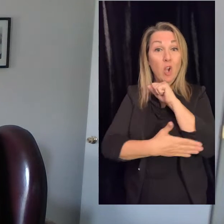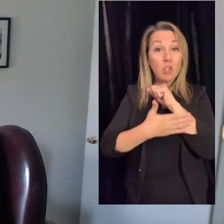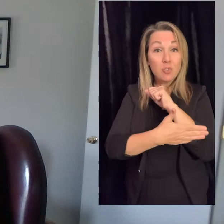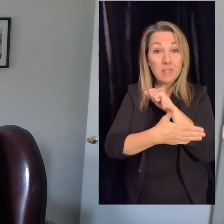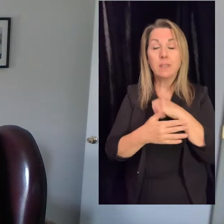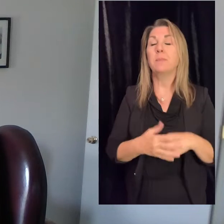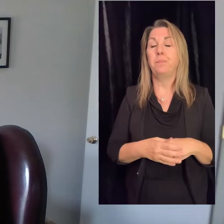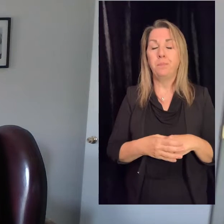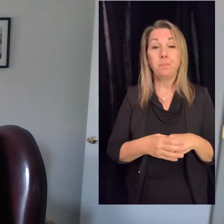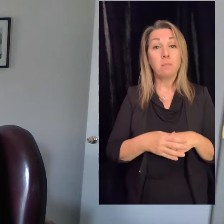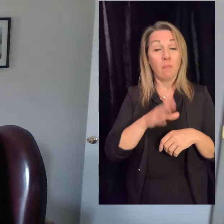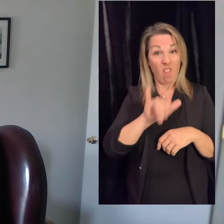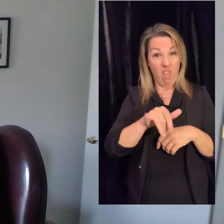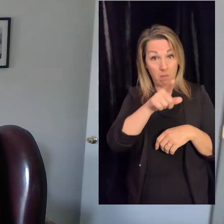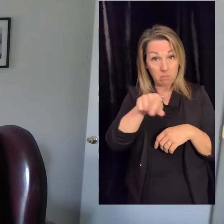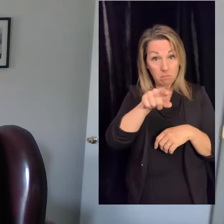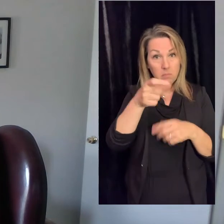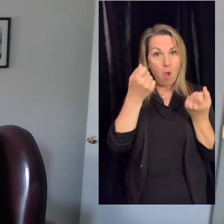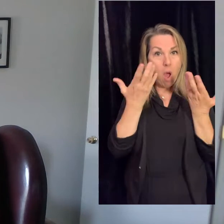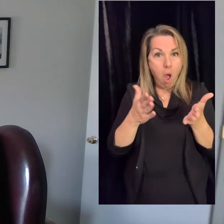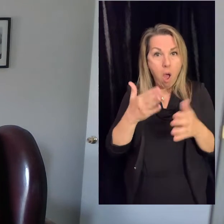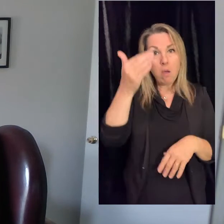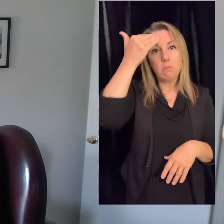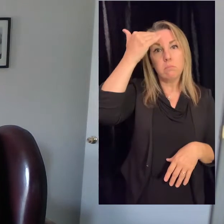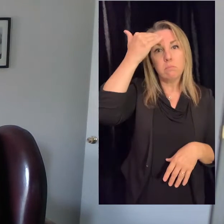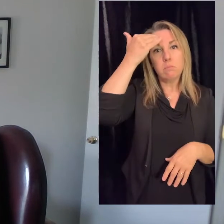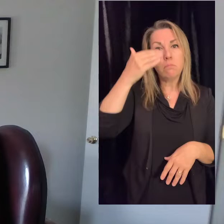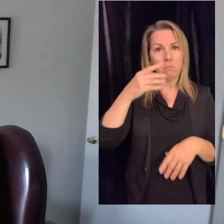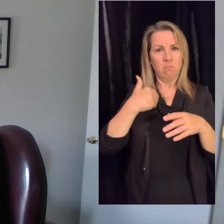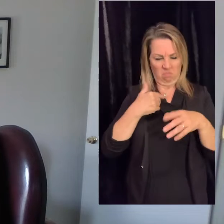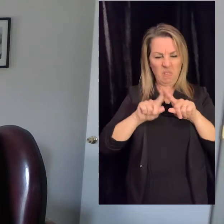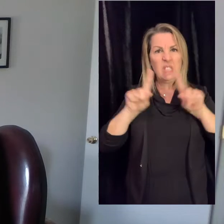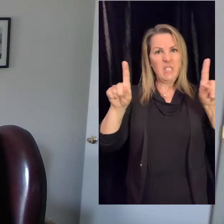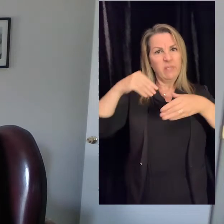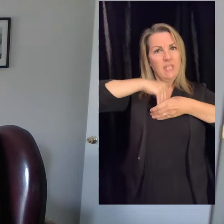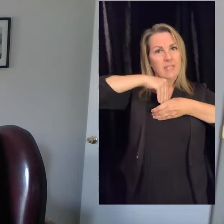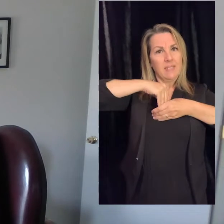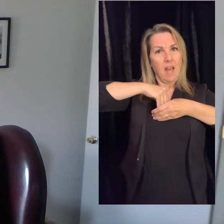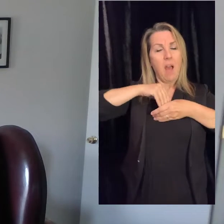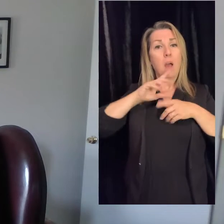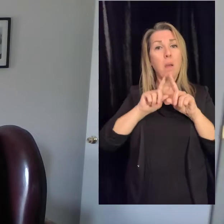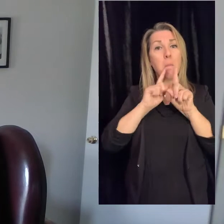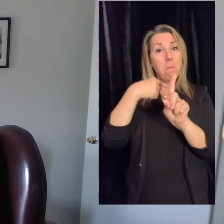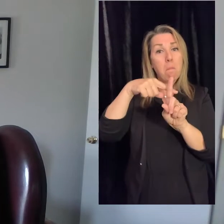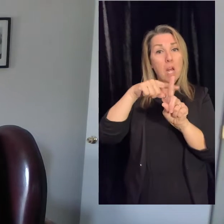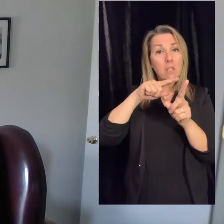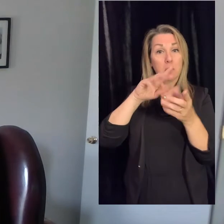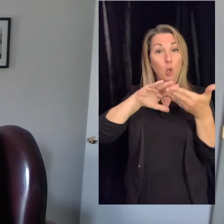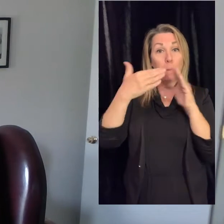the idea that you recognize your individuality and your community being